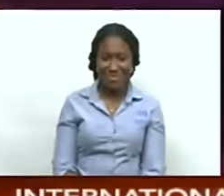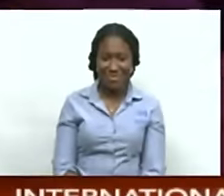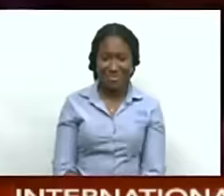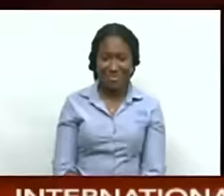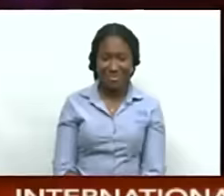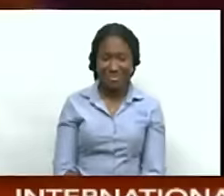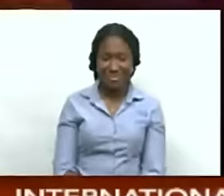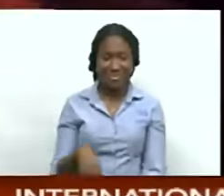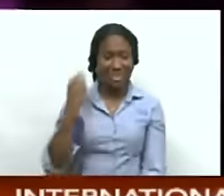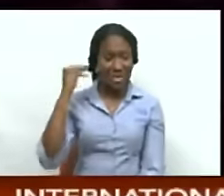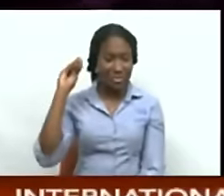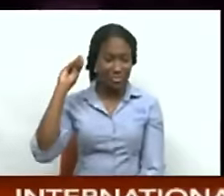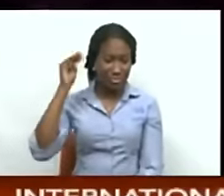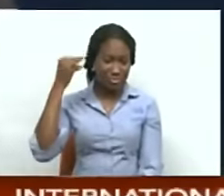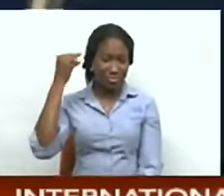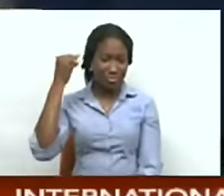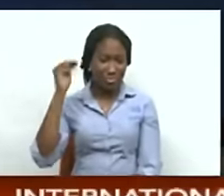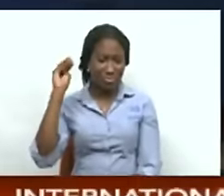rise.